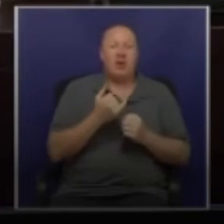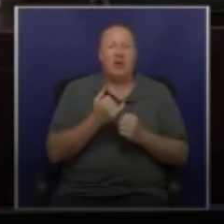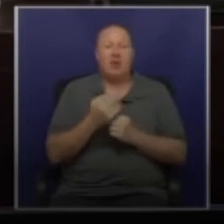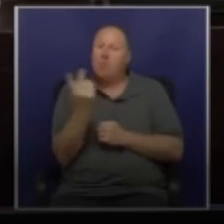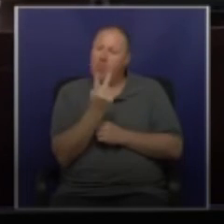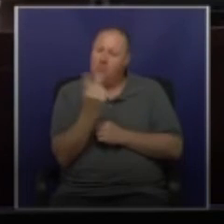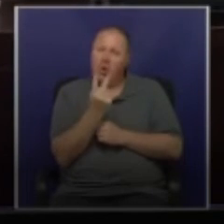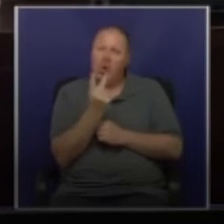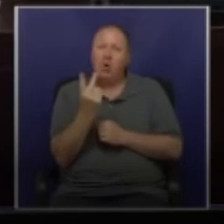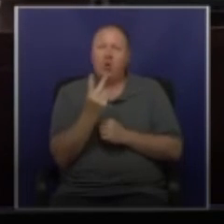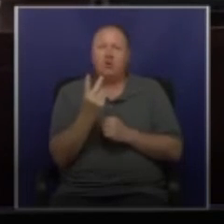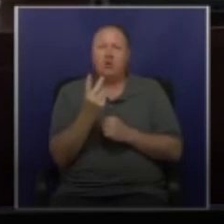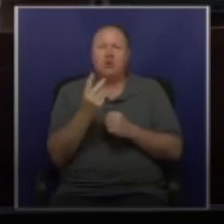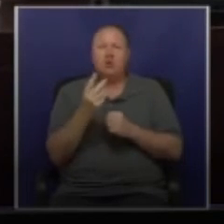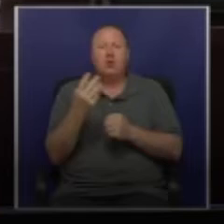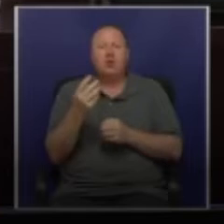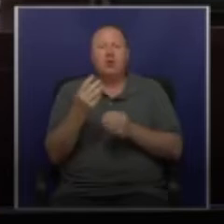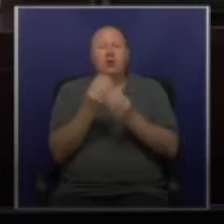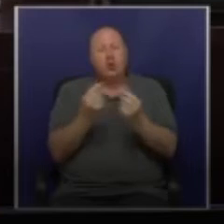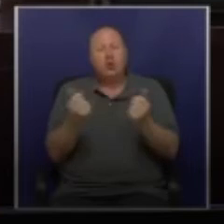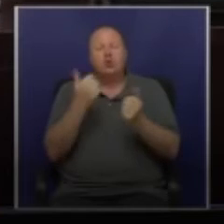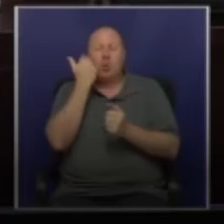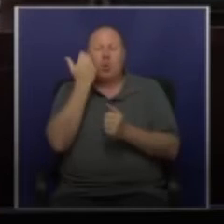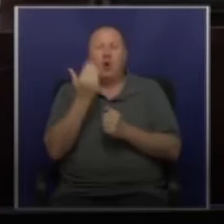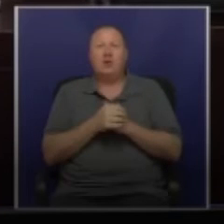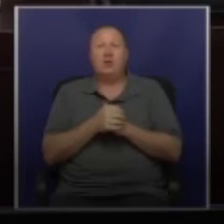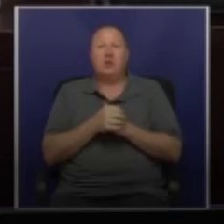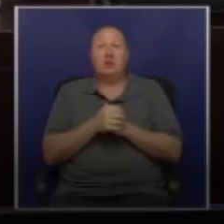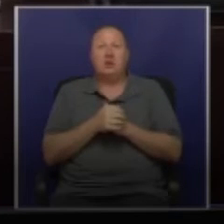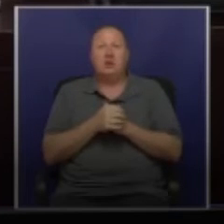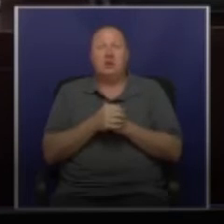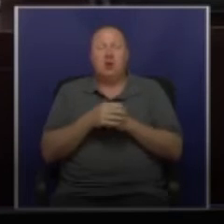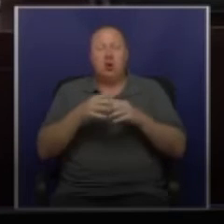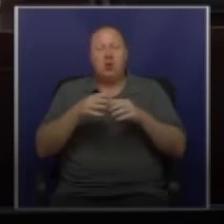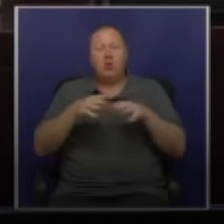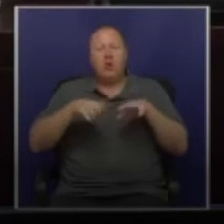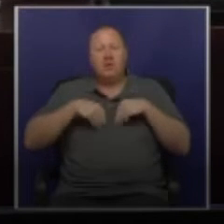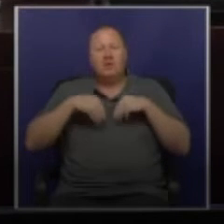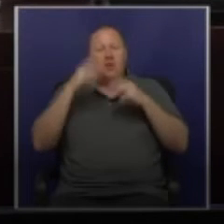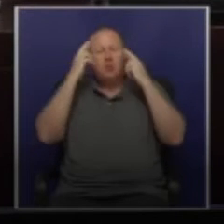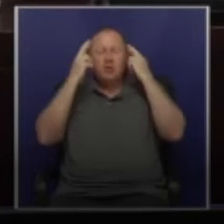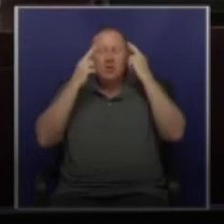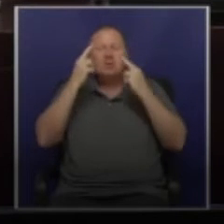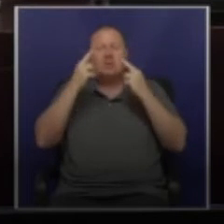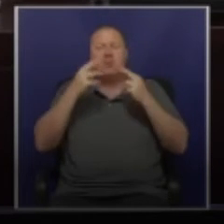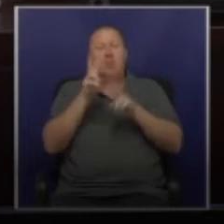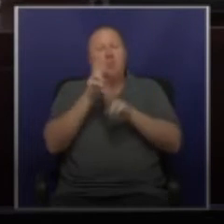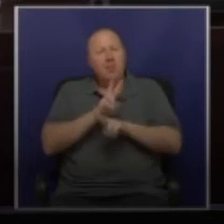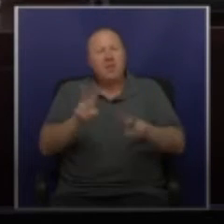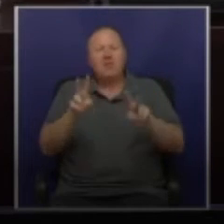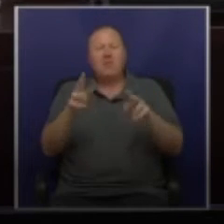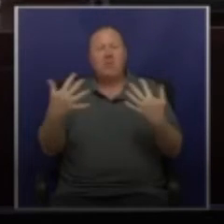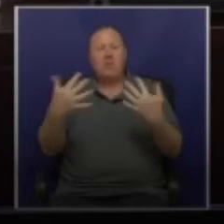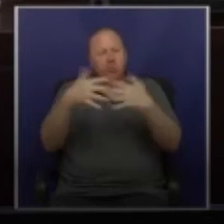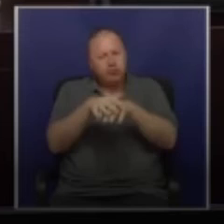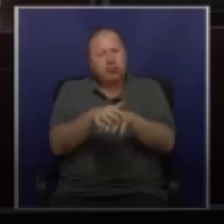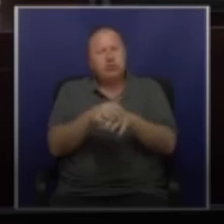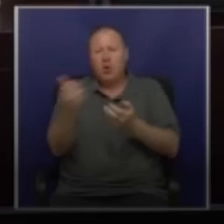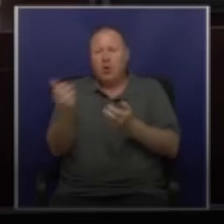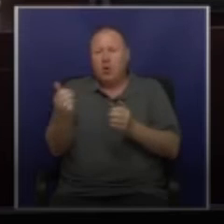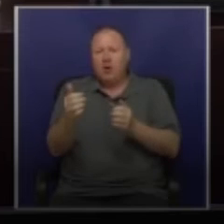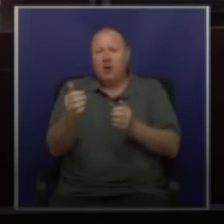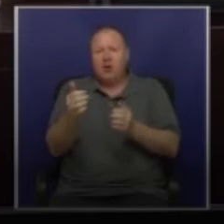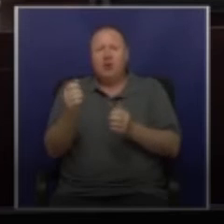a two-state solution. We embrace rationality based on peaceful coexistence for a